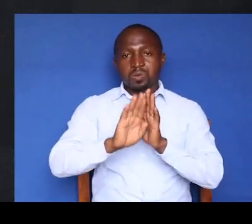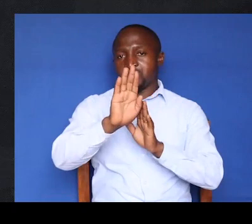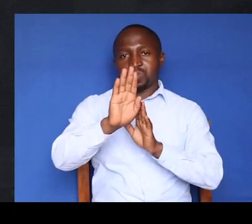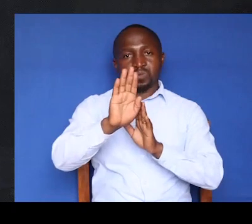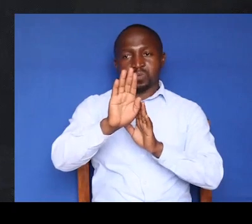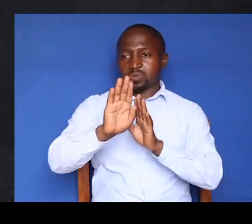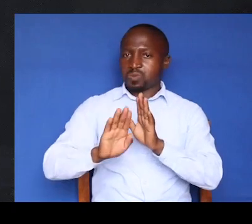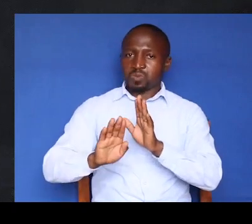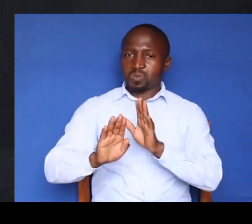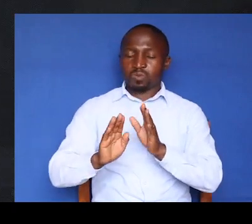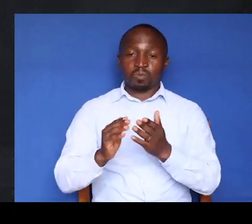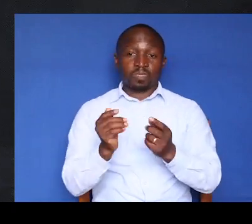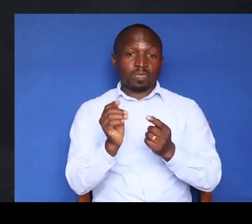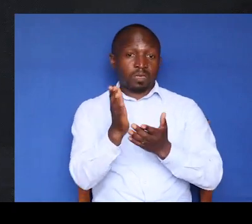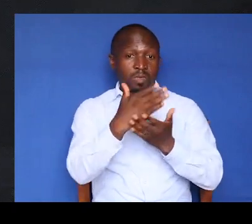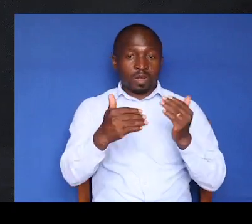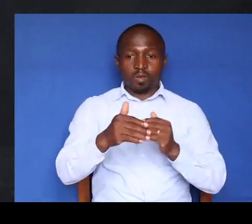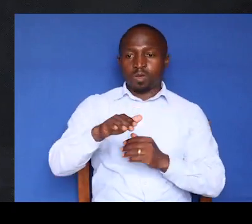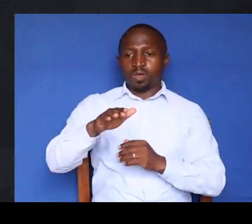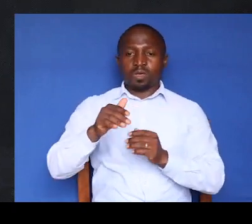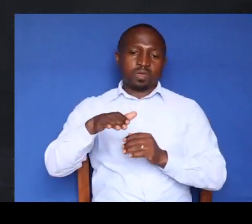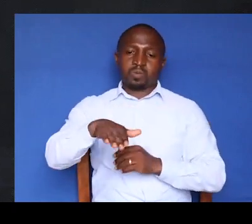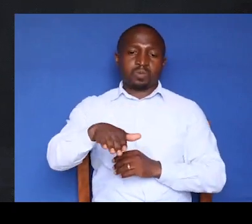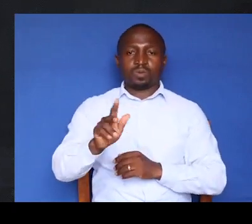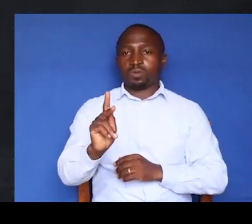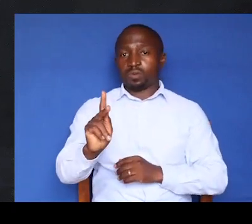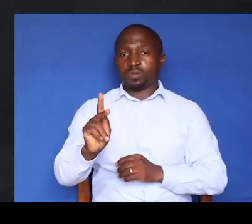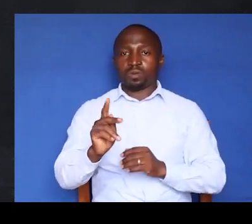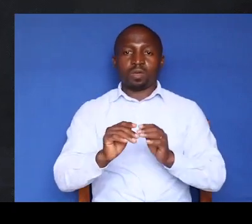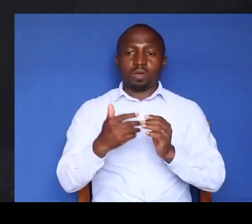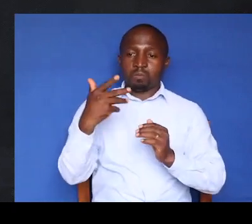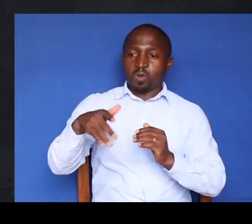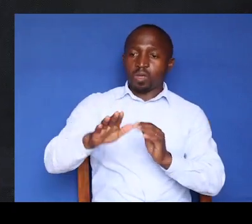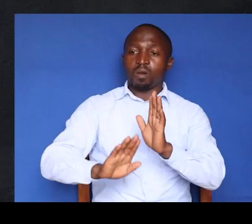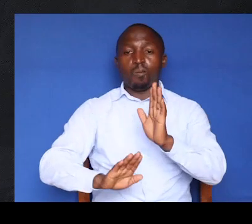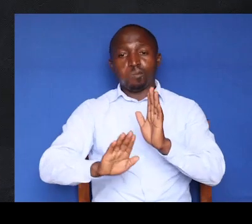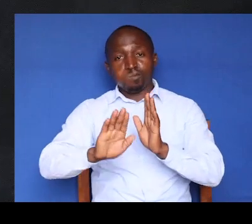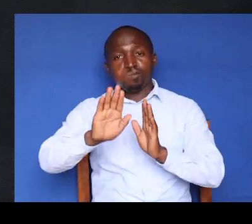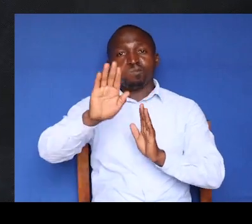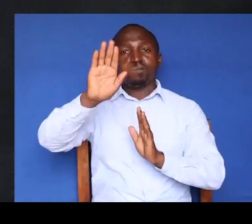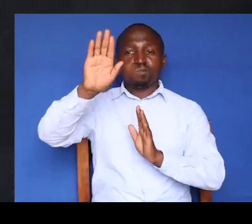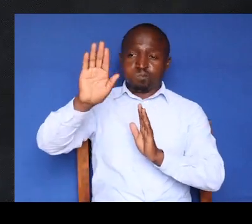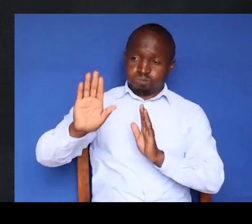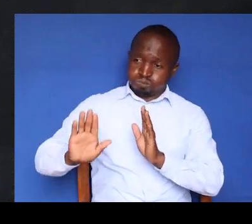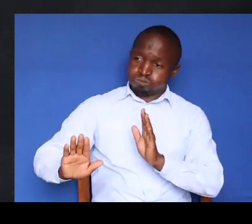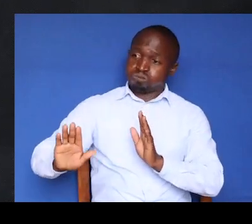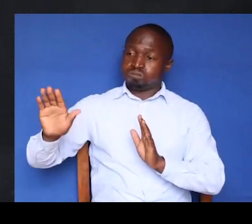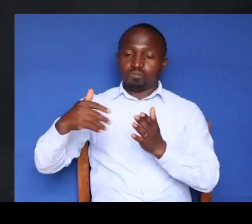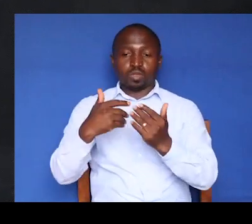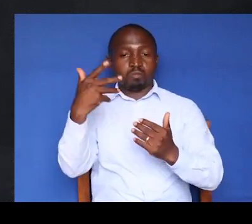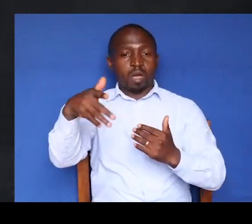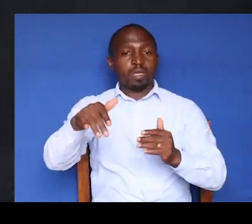can be compared to where the gradient gentle or more gentle. Water volume easily fluctuates high by being